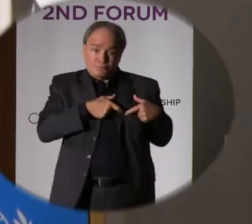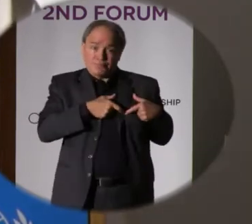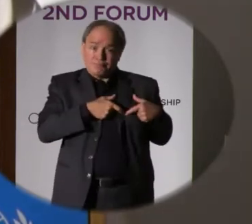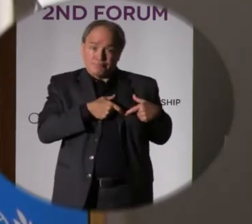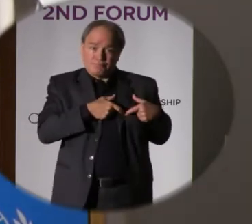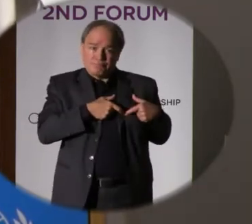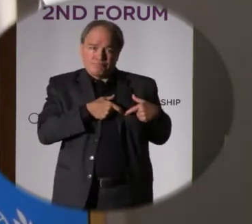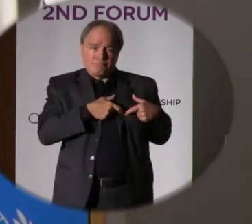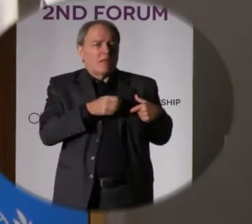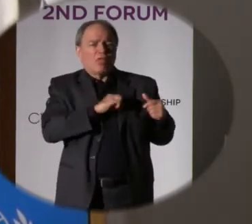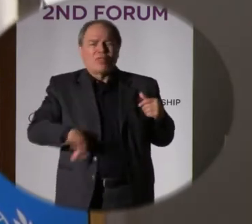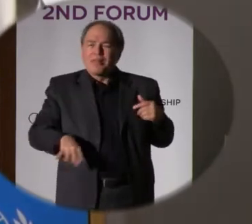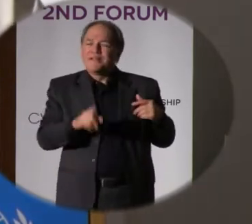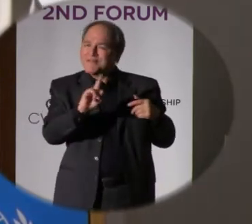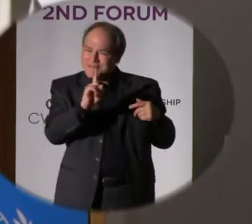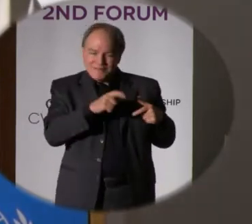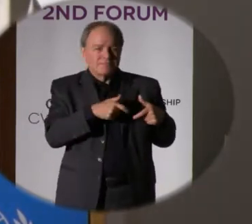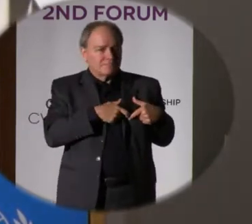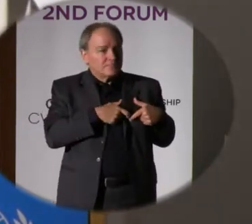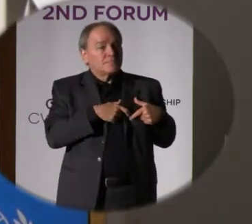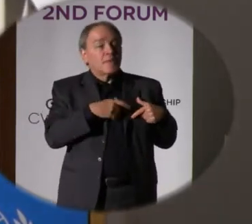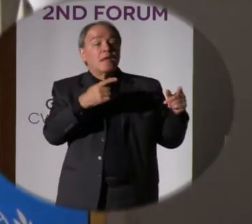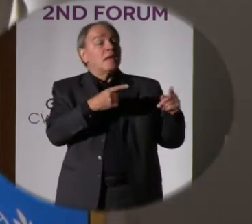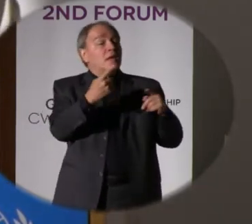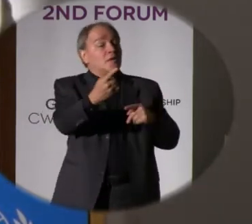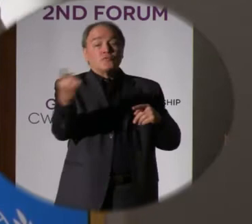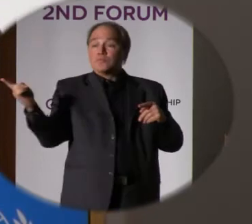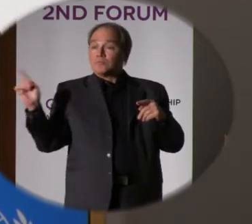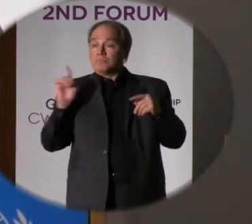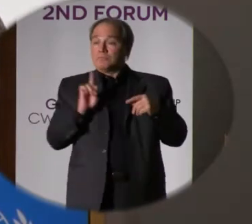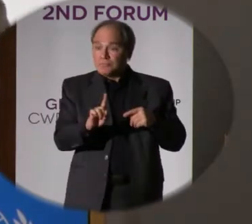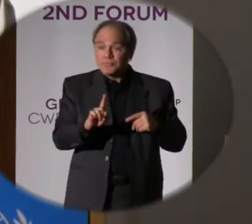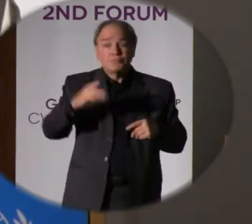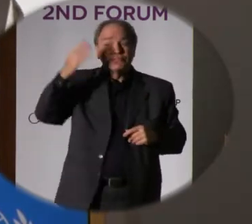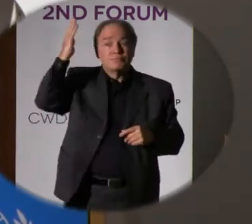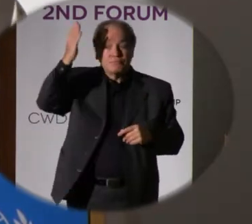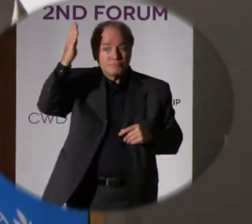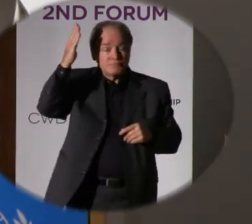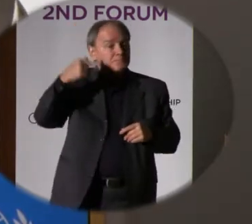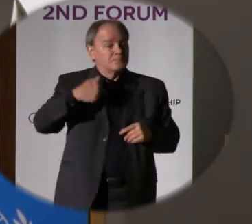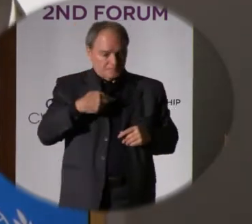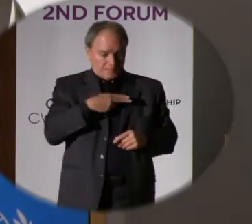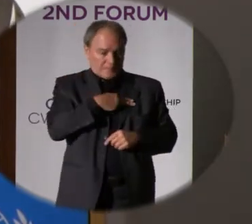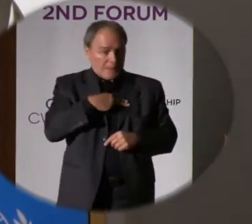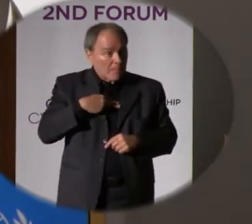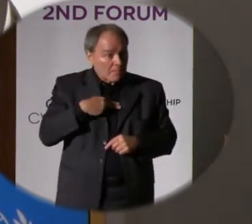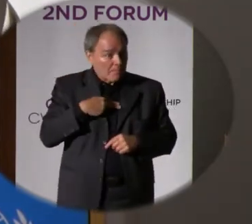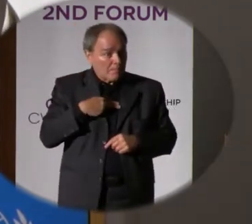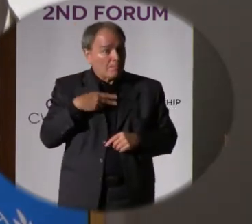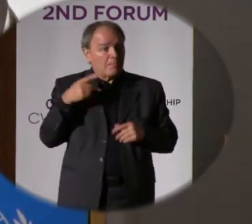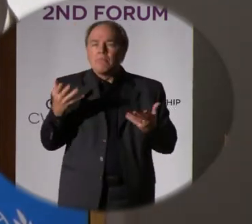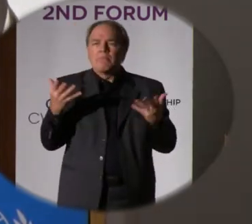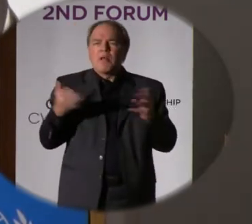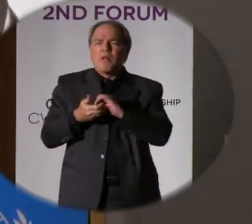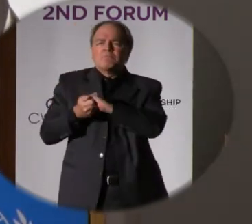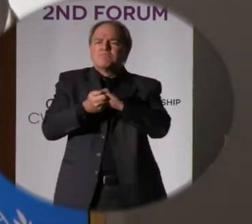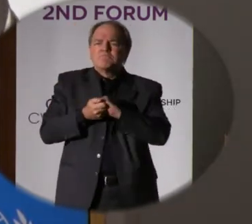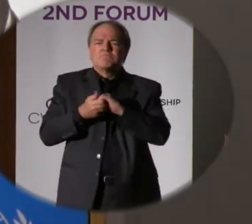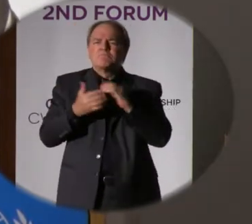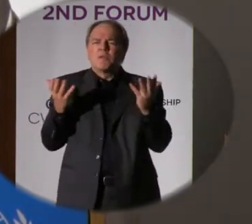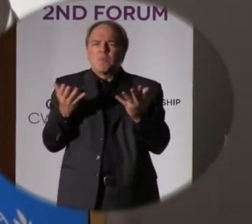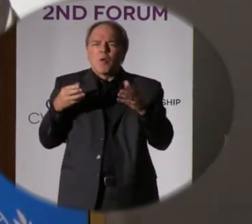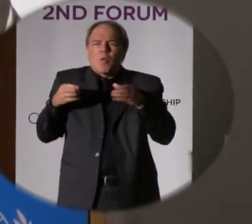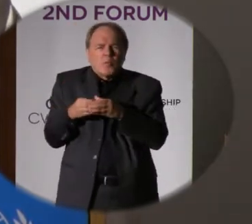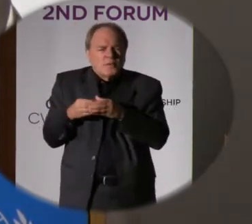your name and organization. First, you should keep your questions brief, focused, and